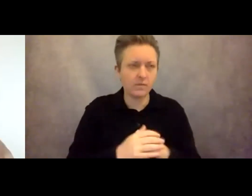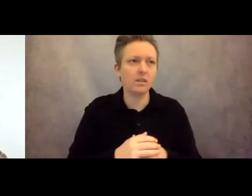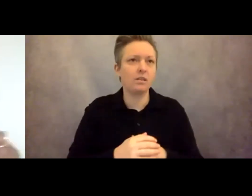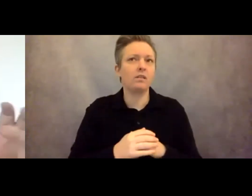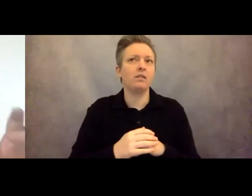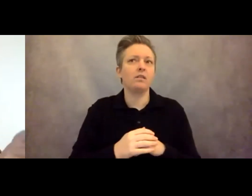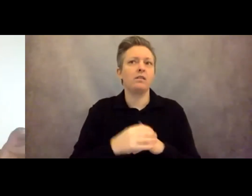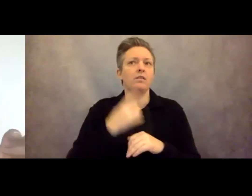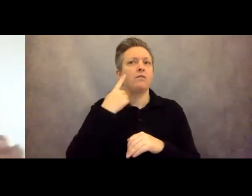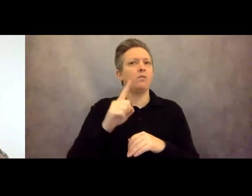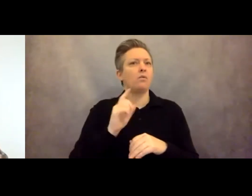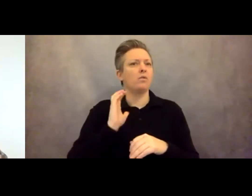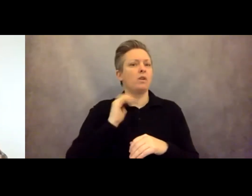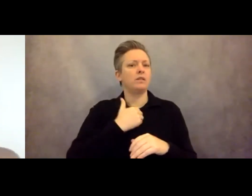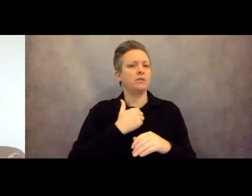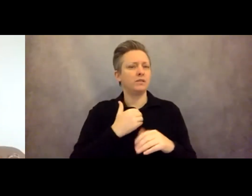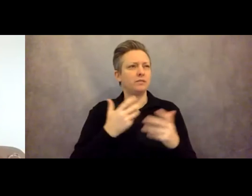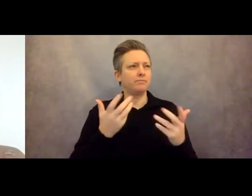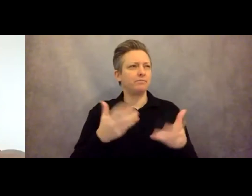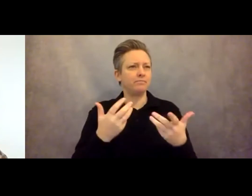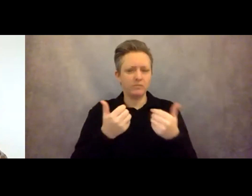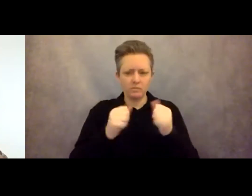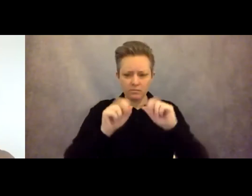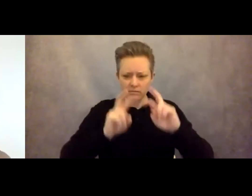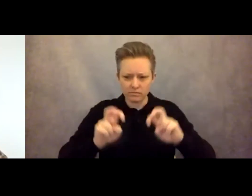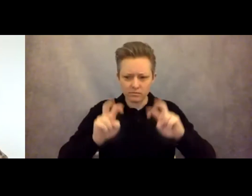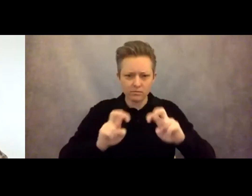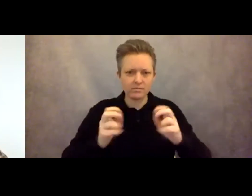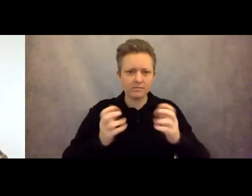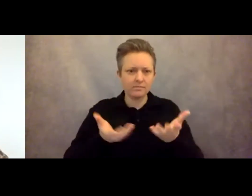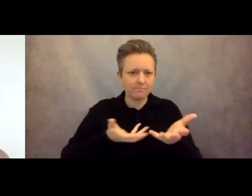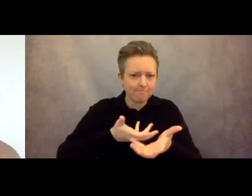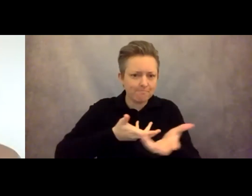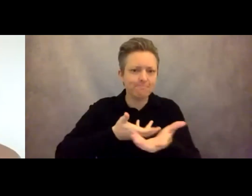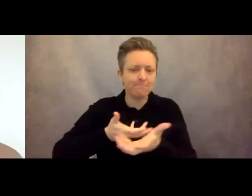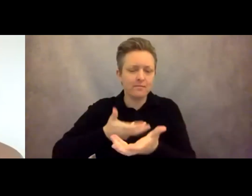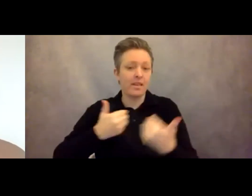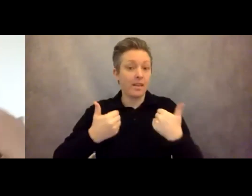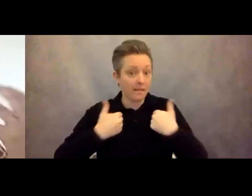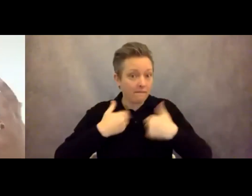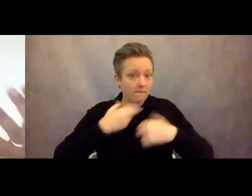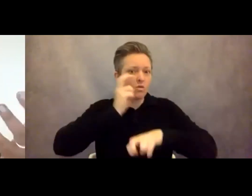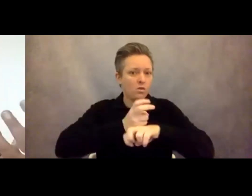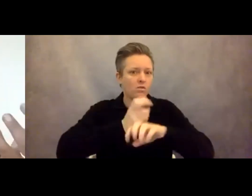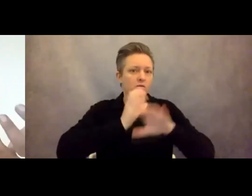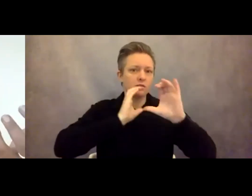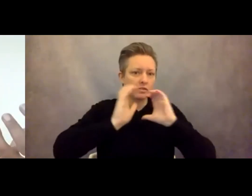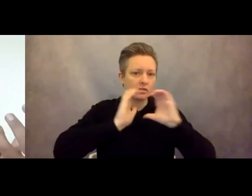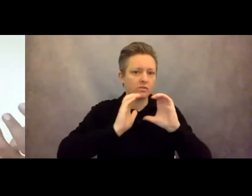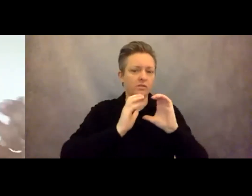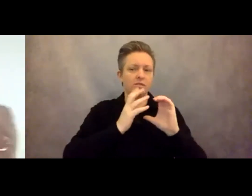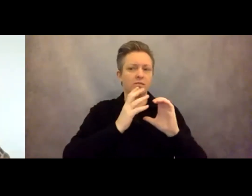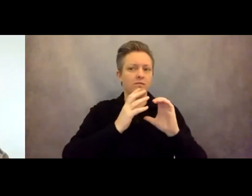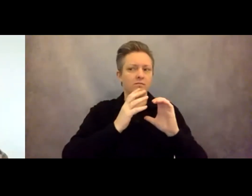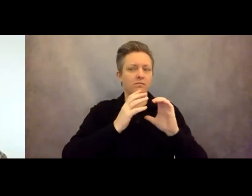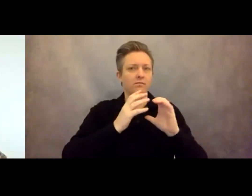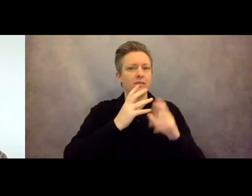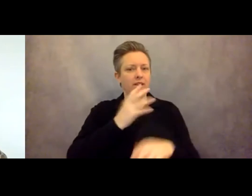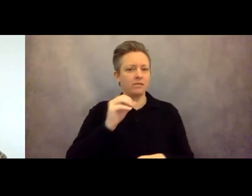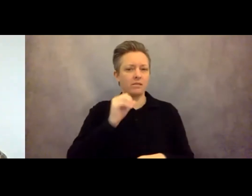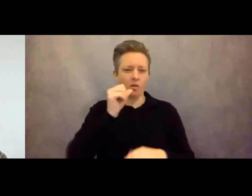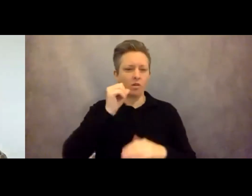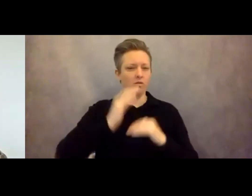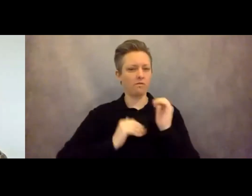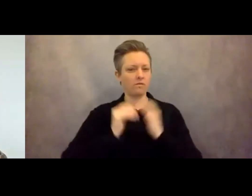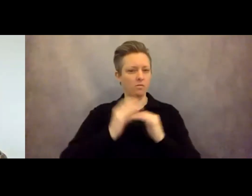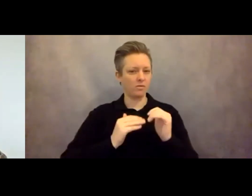lot of this growing together, a lot of sitting in uncomfortable moments and uncomfortable spaces as part of your learning process